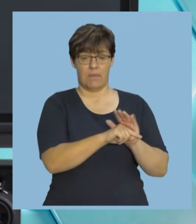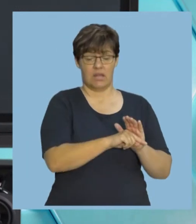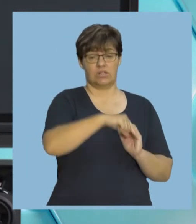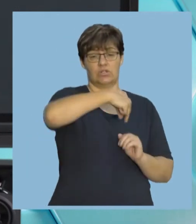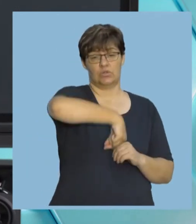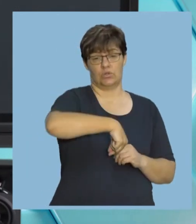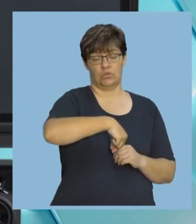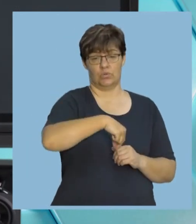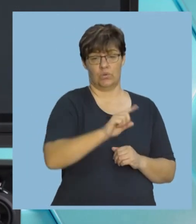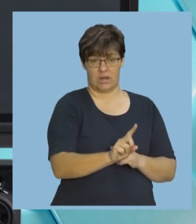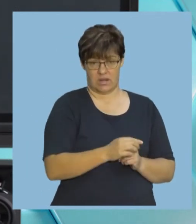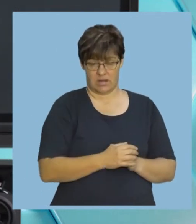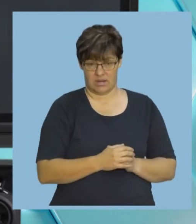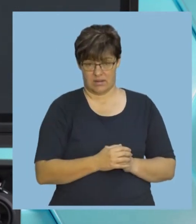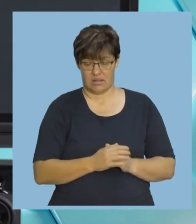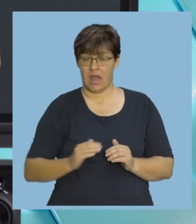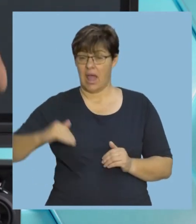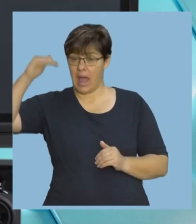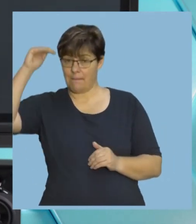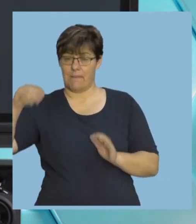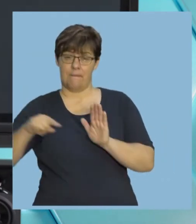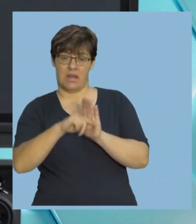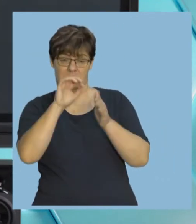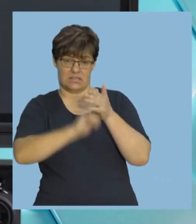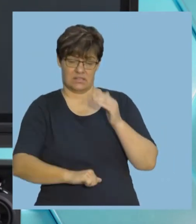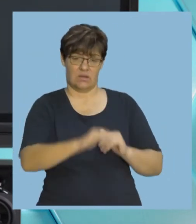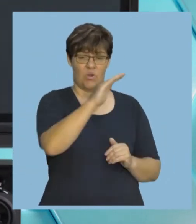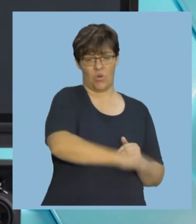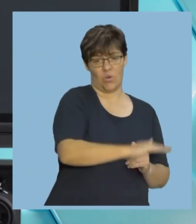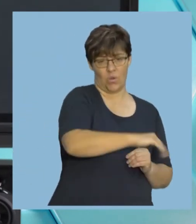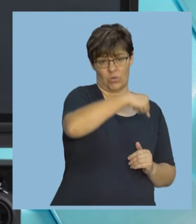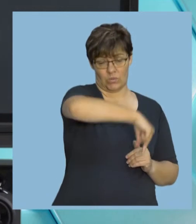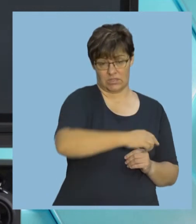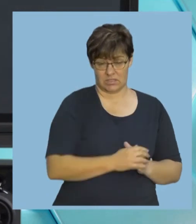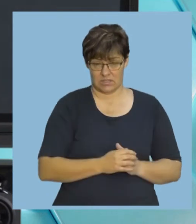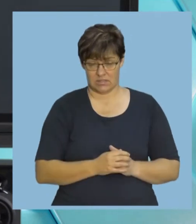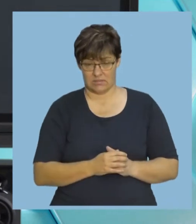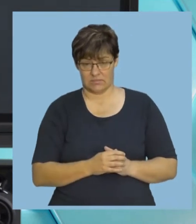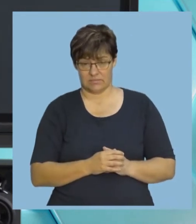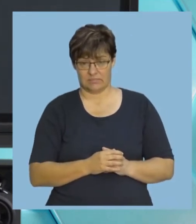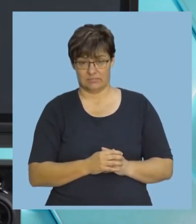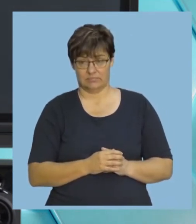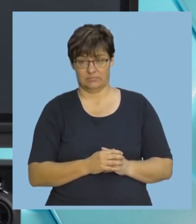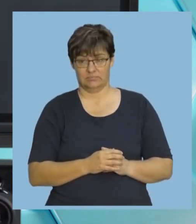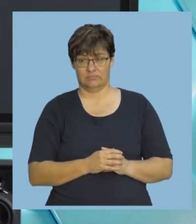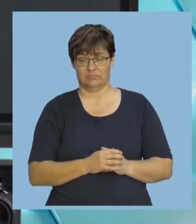minus Q1, the upper quartile minus the lower quartile. Together, define this